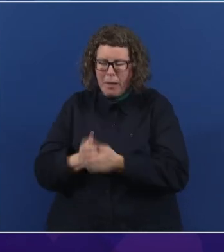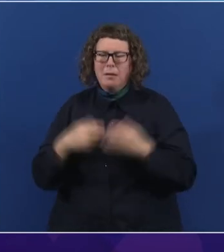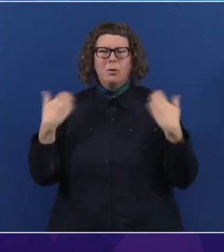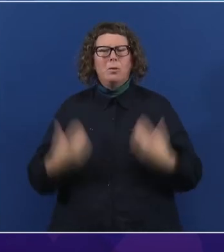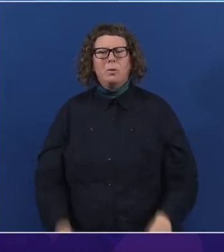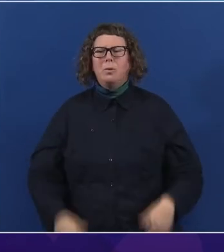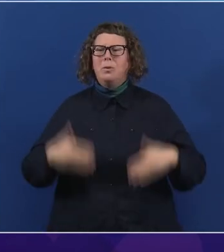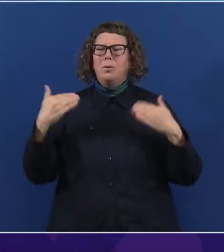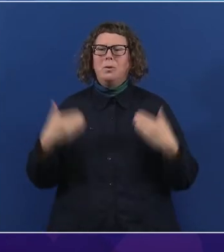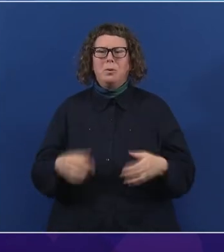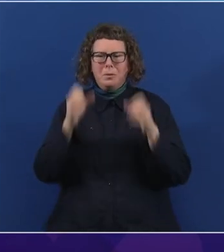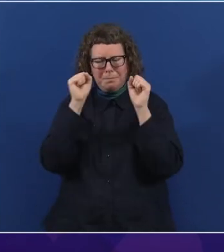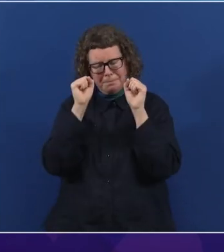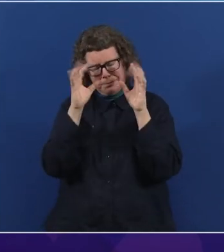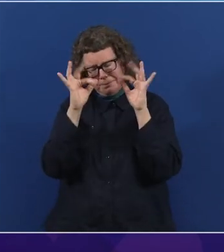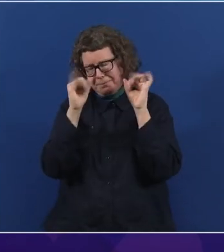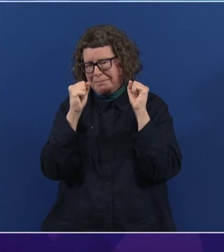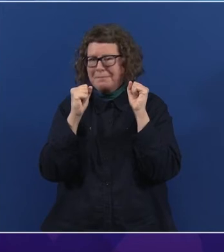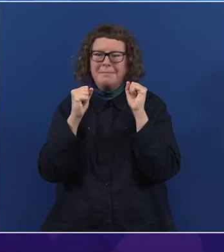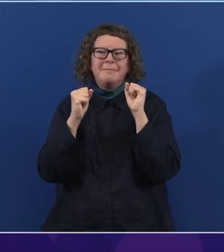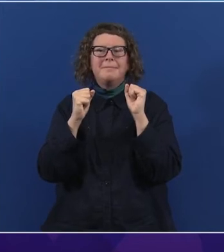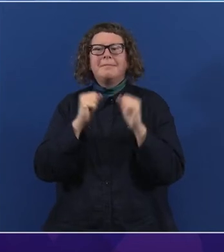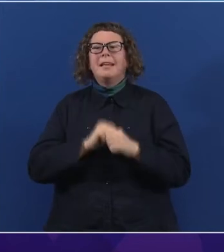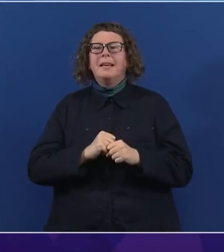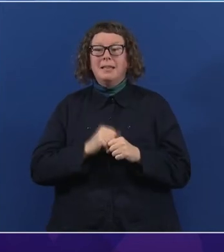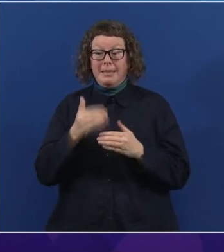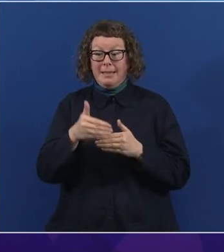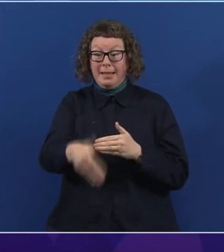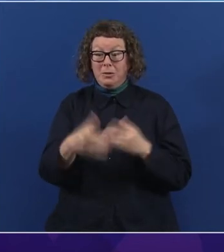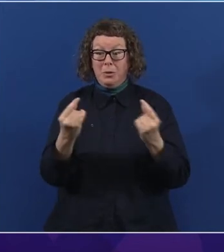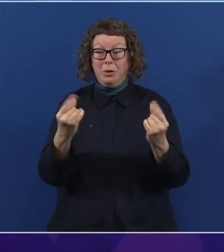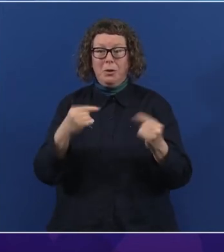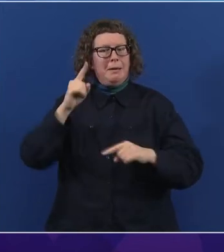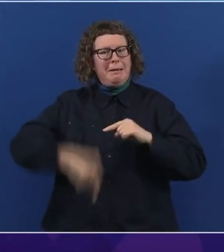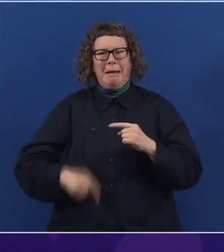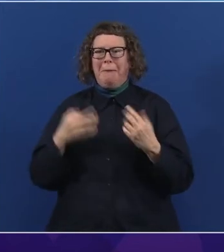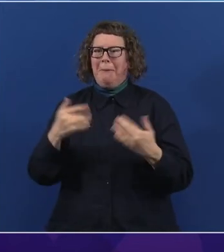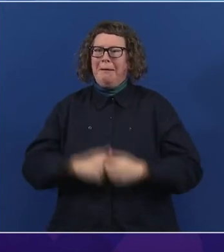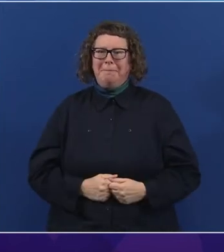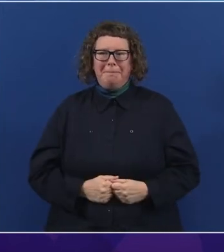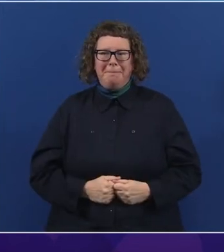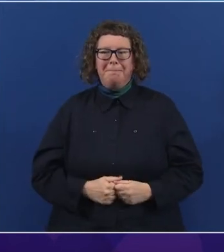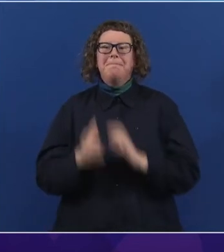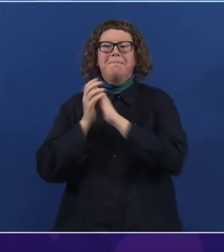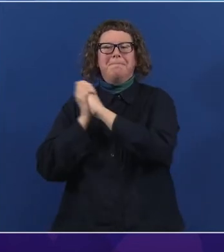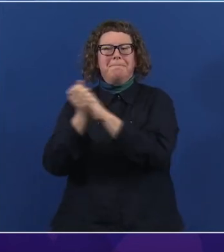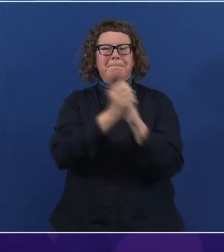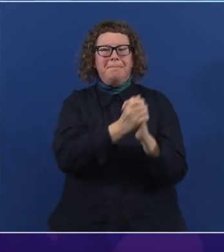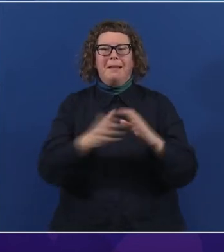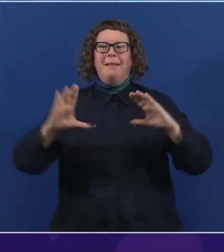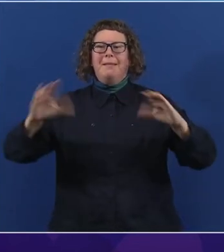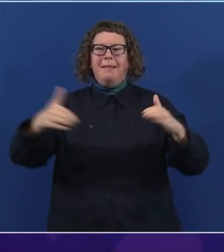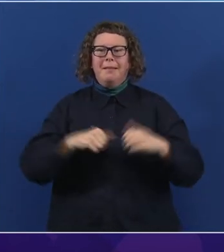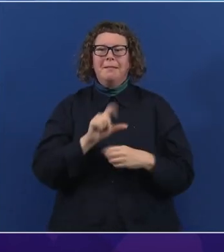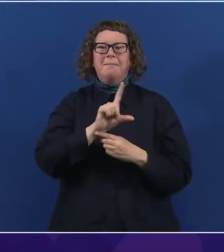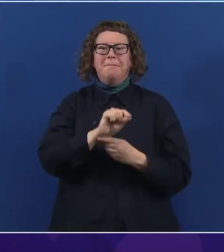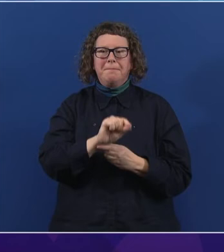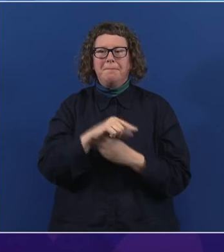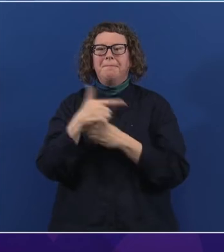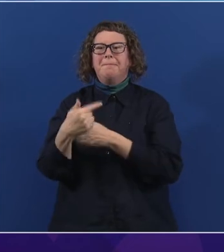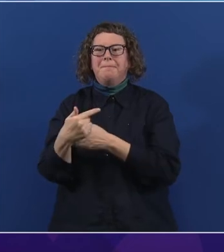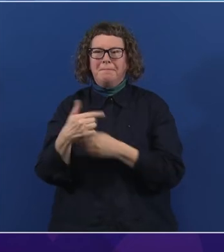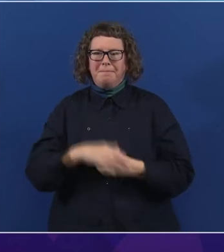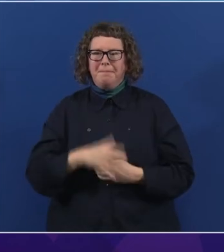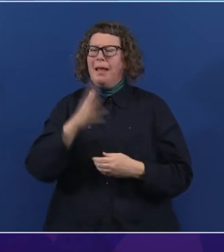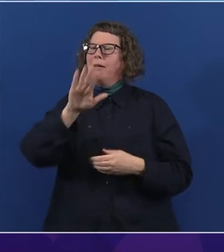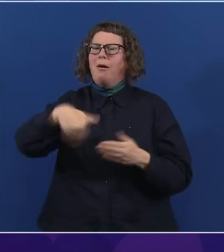We can't wait to see what you do next. Congratulations, class of 2021,